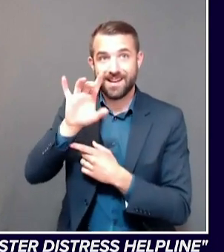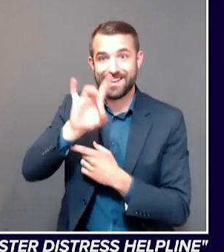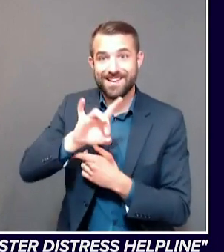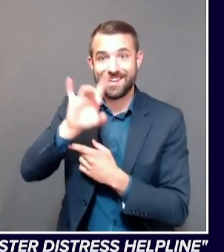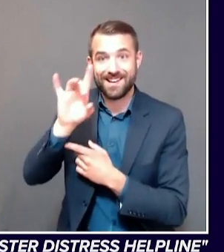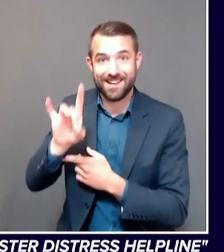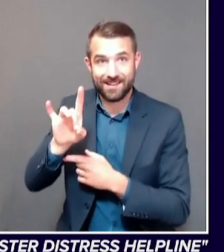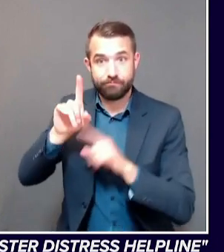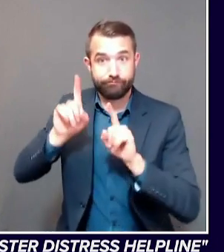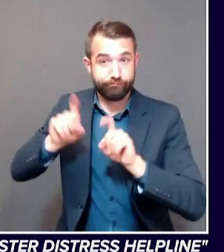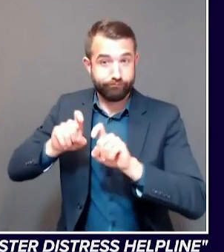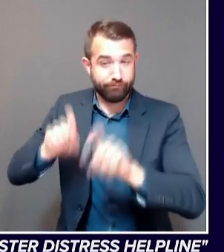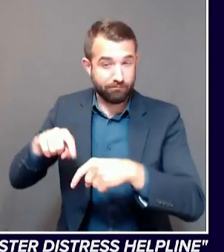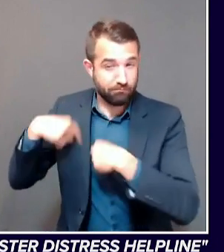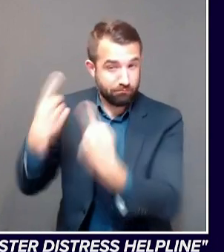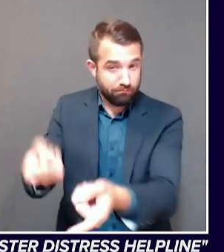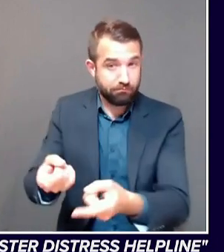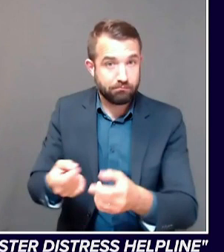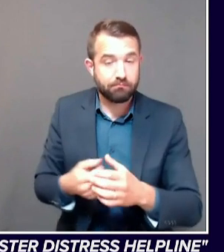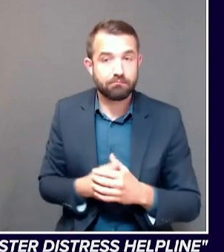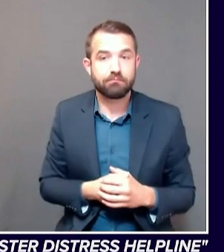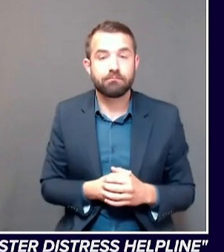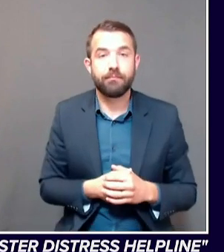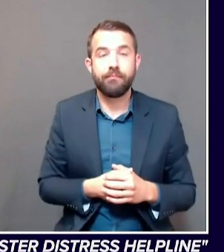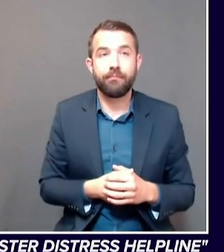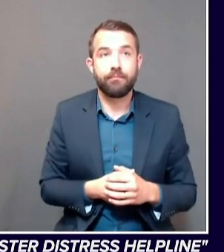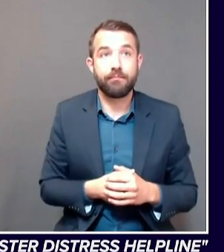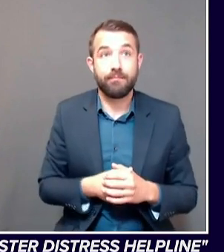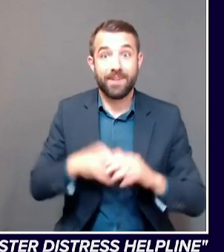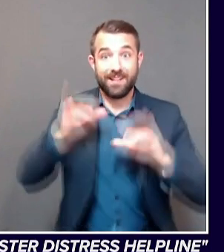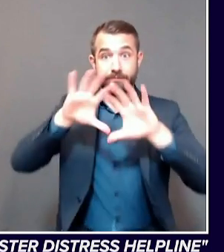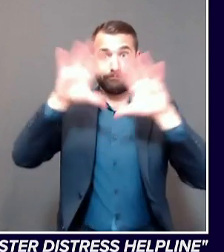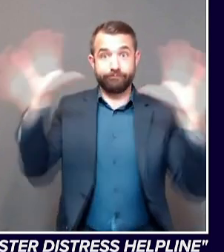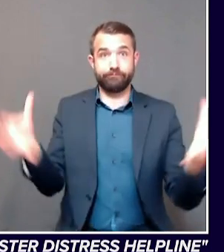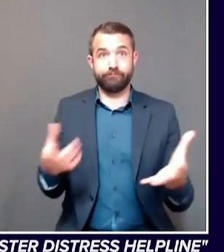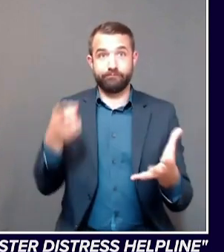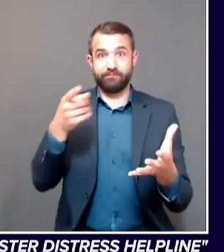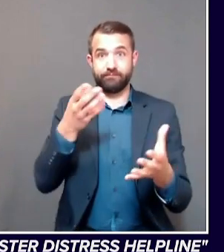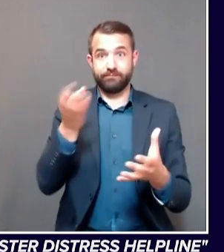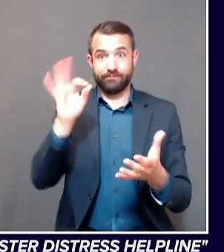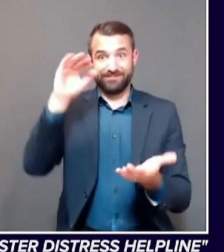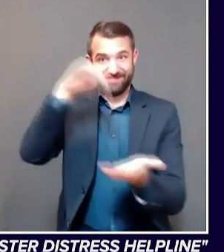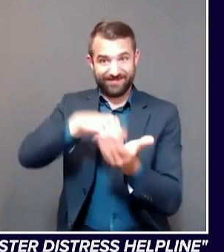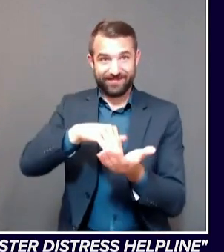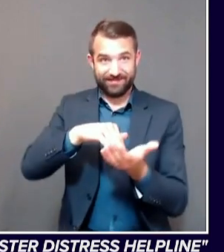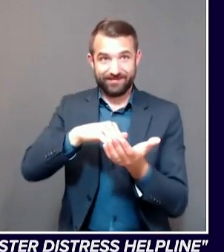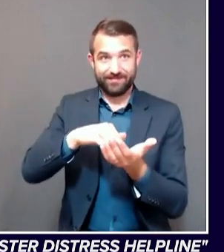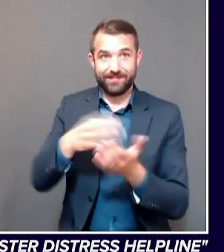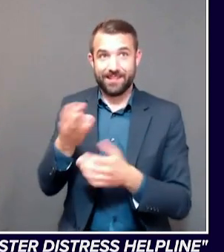69,588 tests for COVID-19 done. Of those tests,